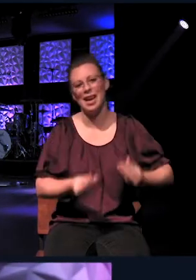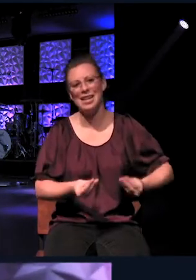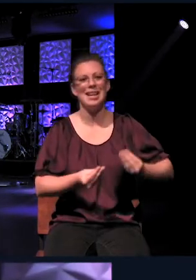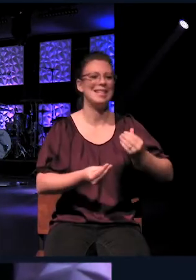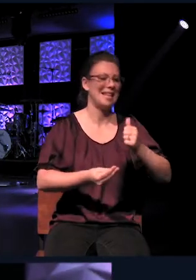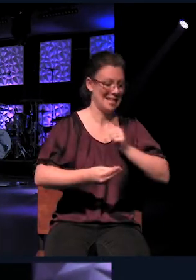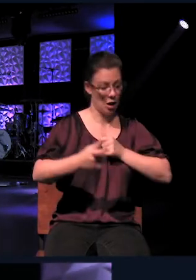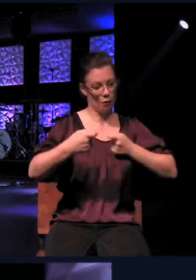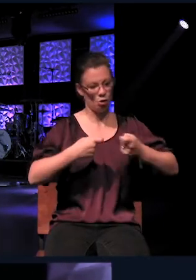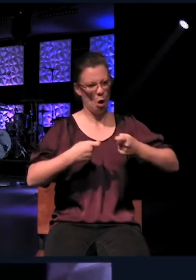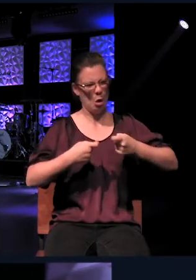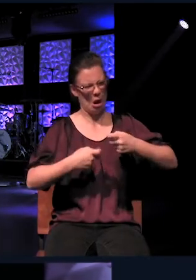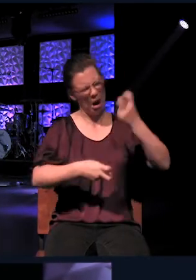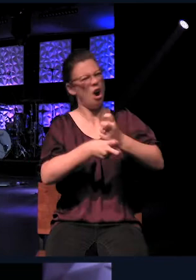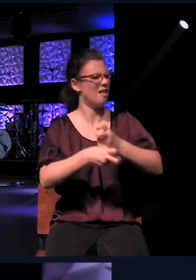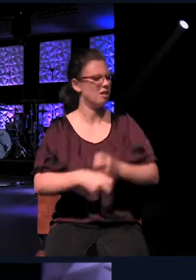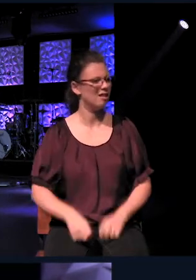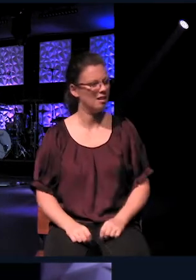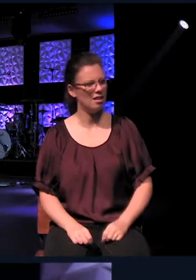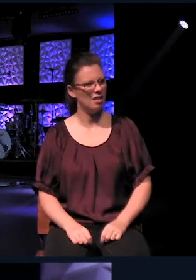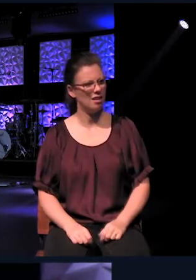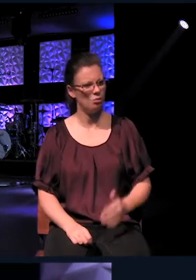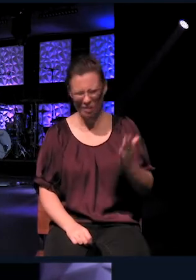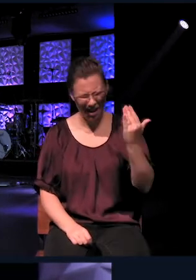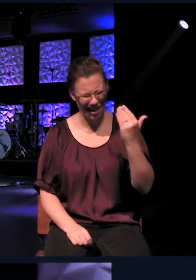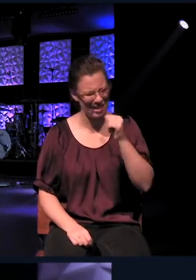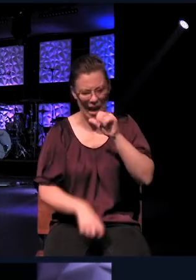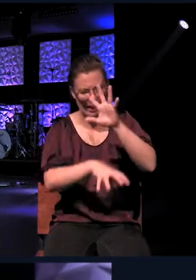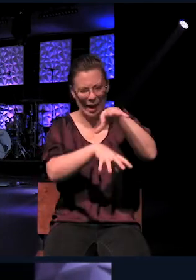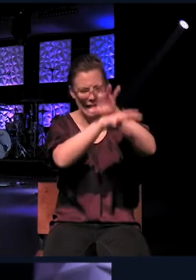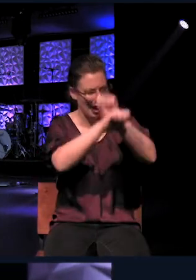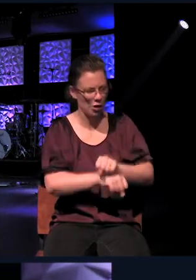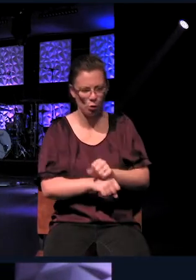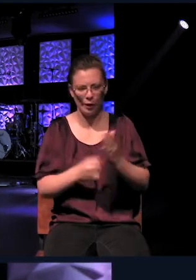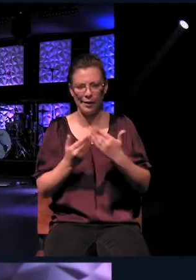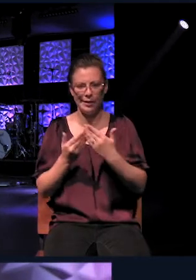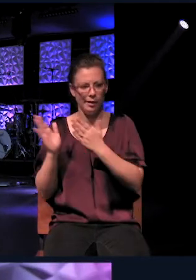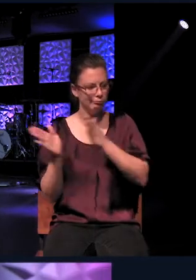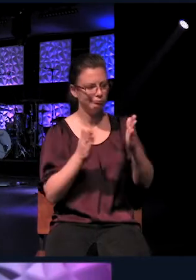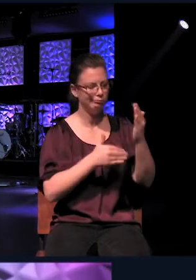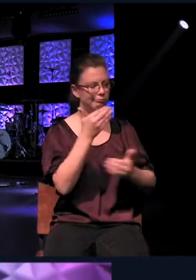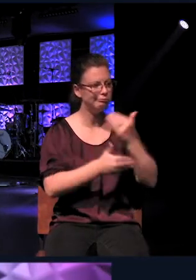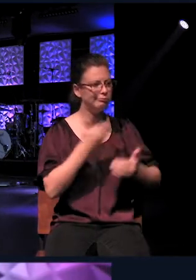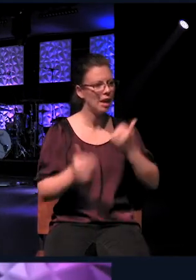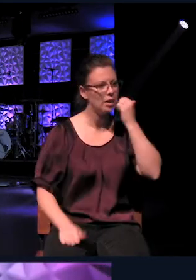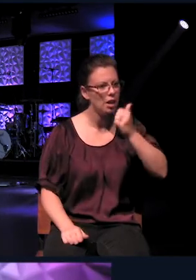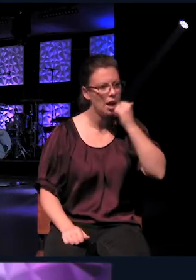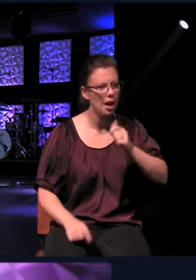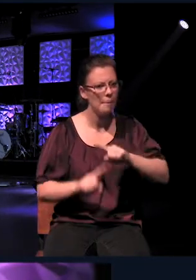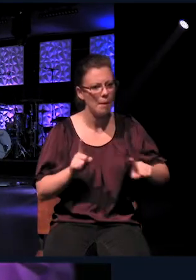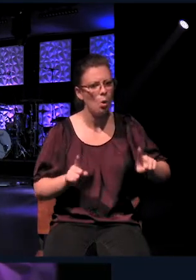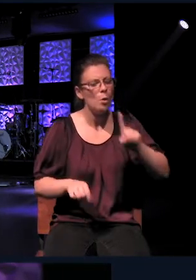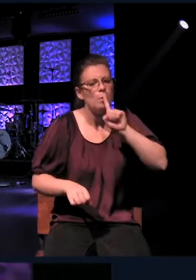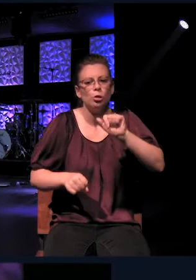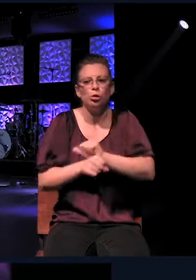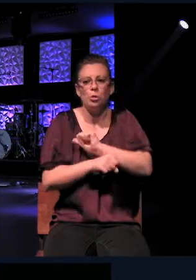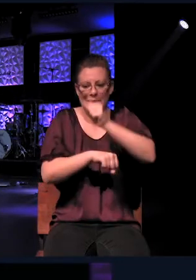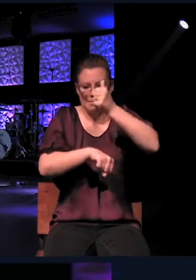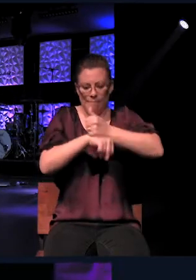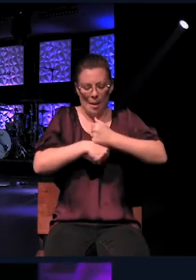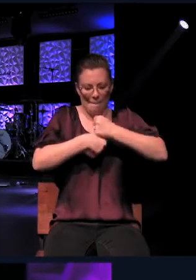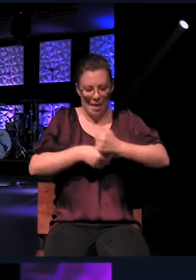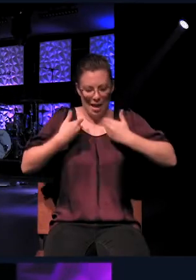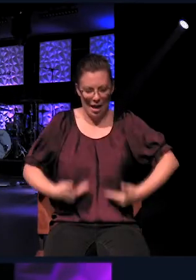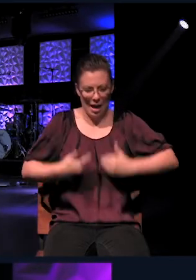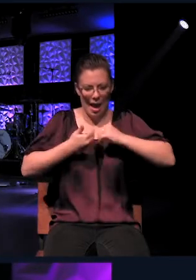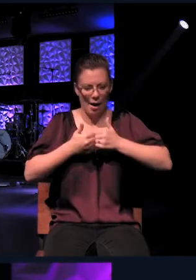are crazy hard. They do not come natural, but they're the way that we were originally created and designed as human